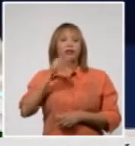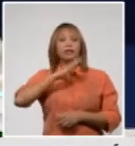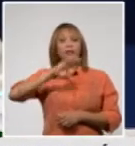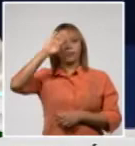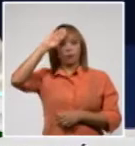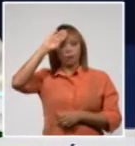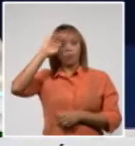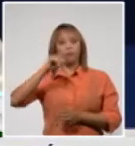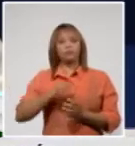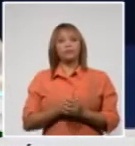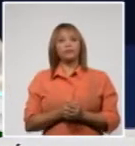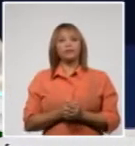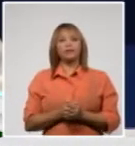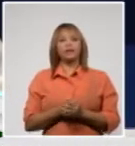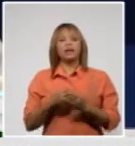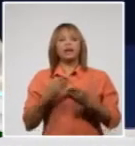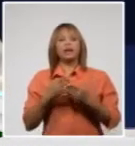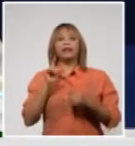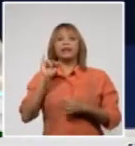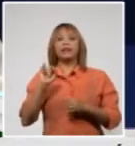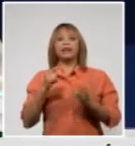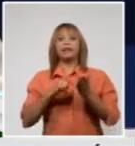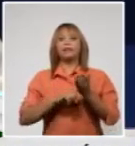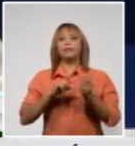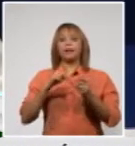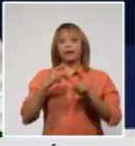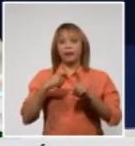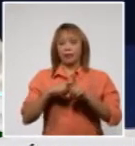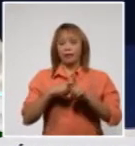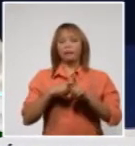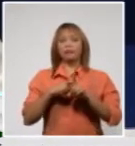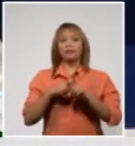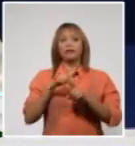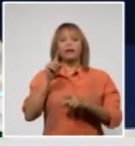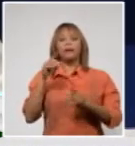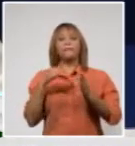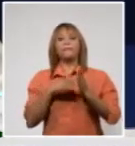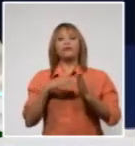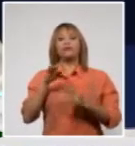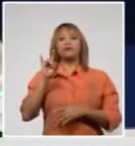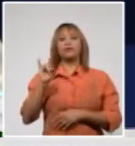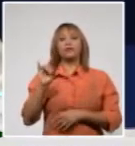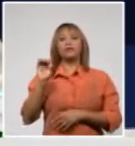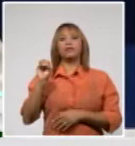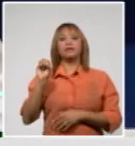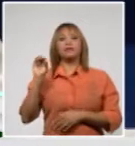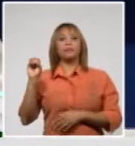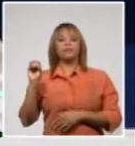1,900 of the samples were processed at the Pedro Cury Tropical Medicine Institute,